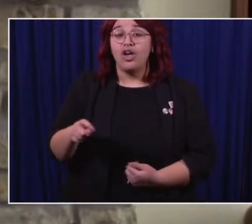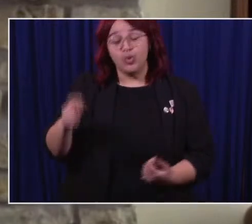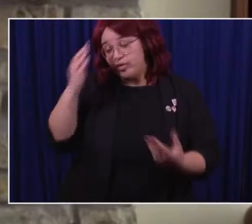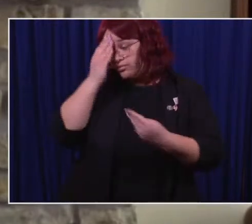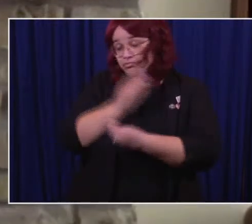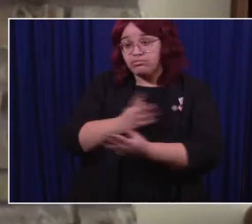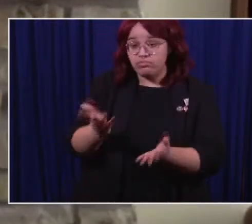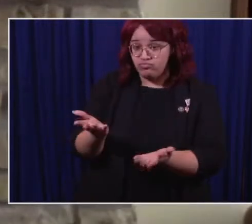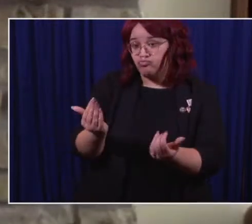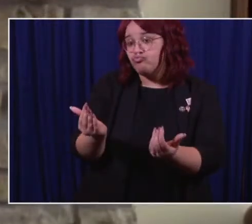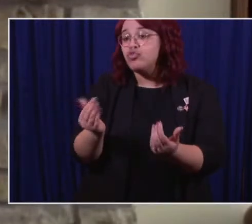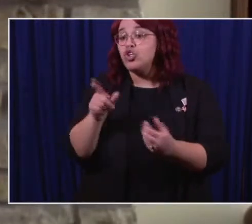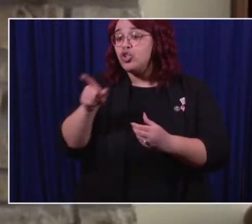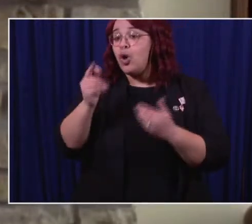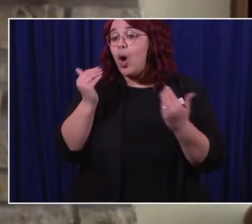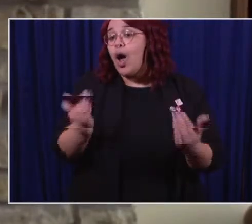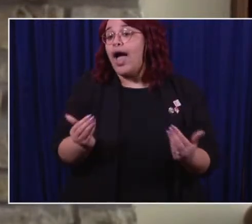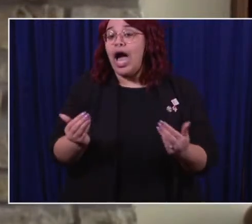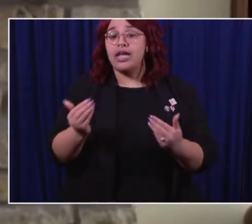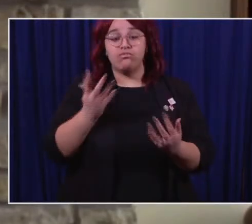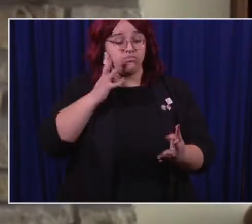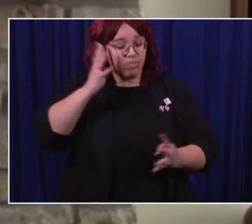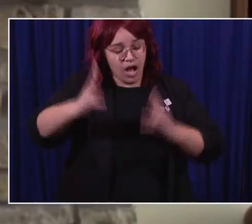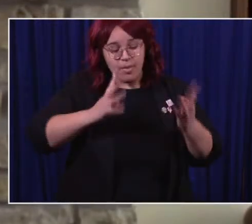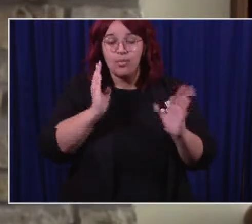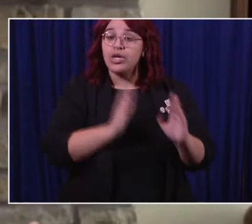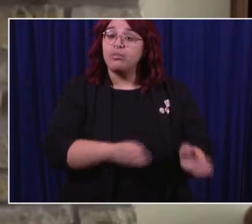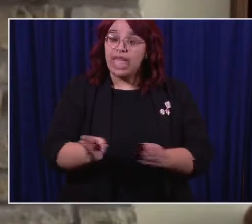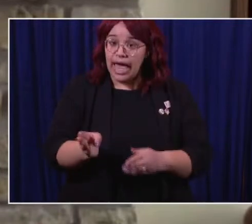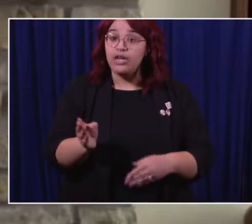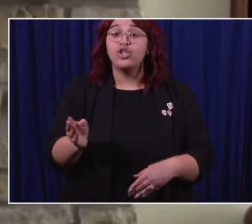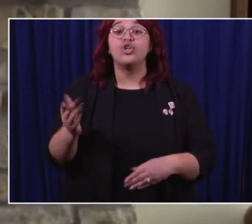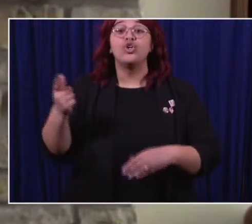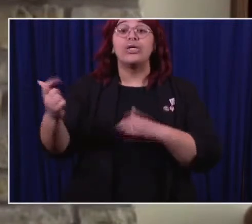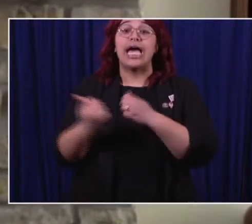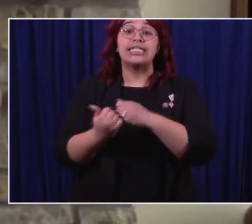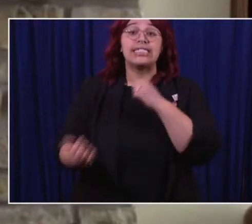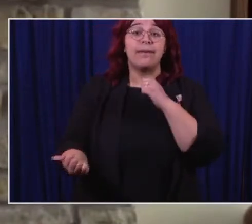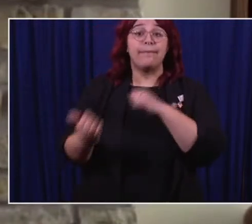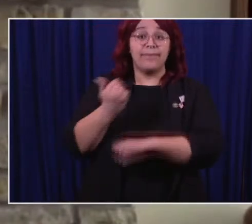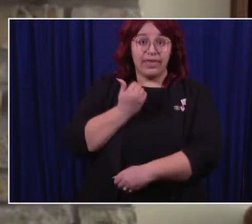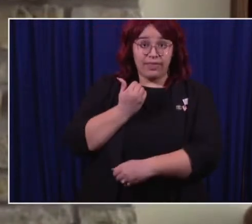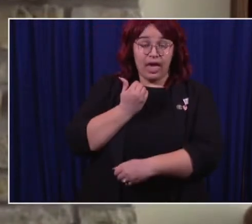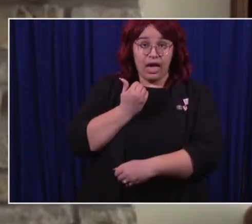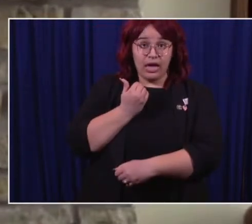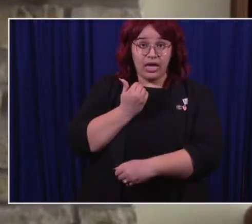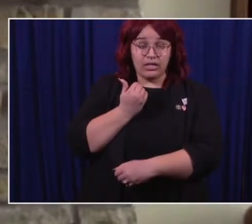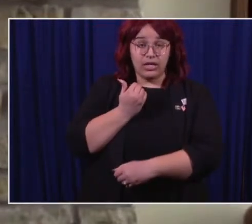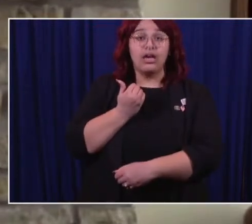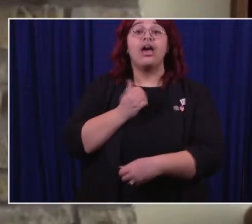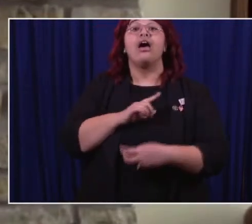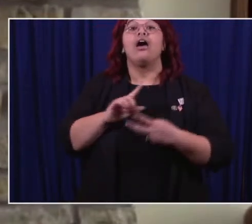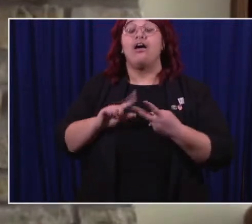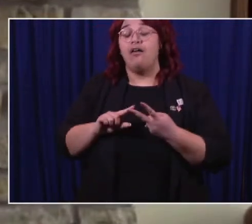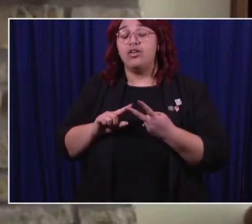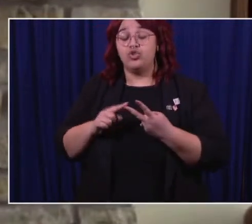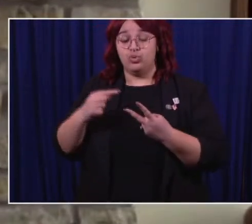plan, and we'll review the plan. Their local health department, the county health department will review the